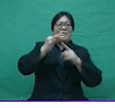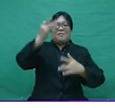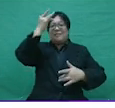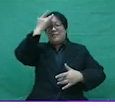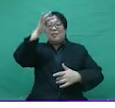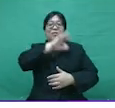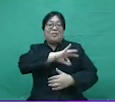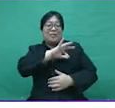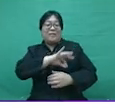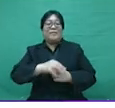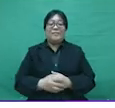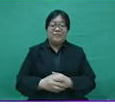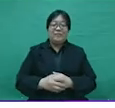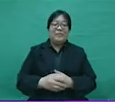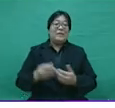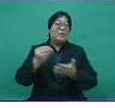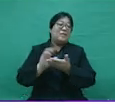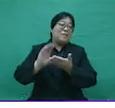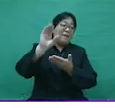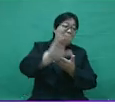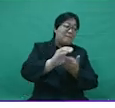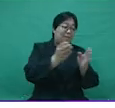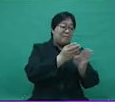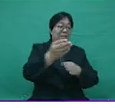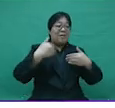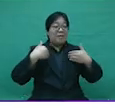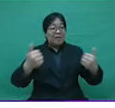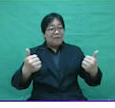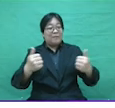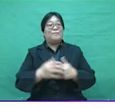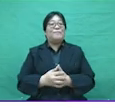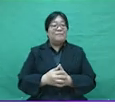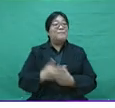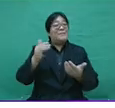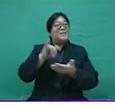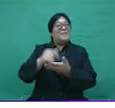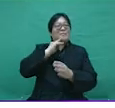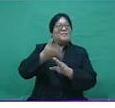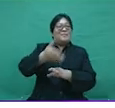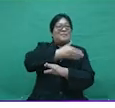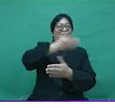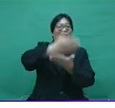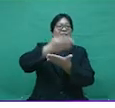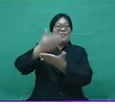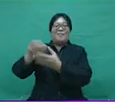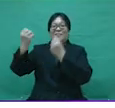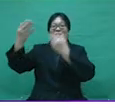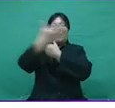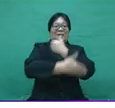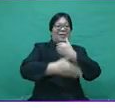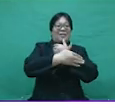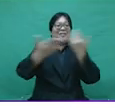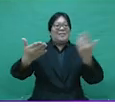sickness benefits and investment in the health sector that have been stopped in a lot of countries